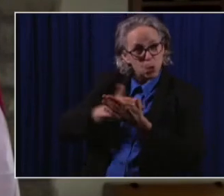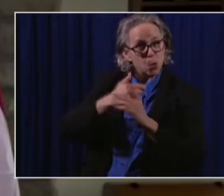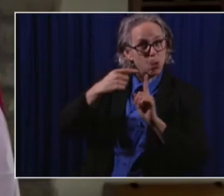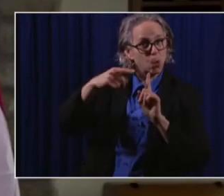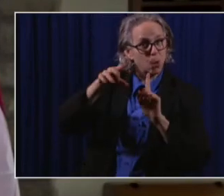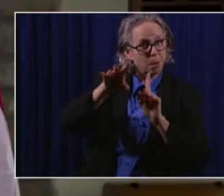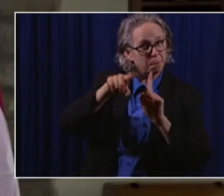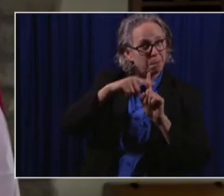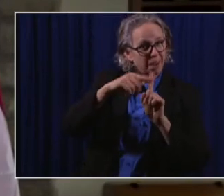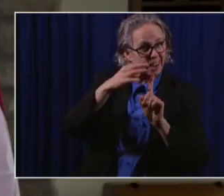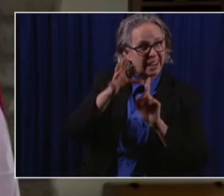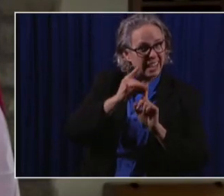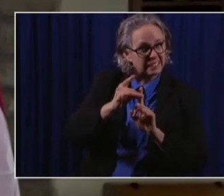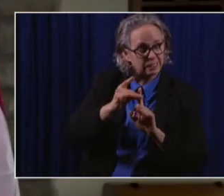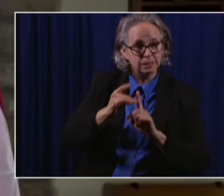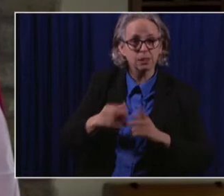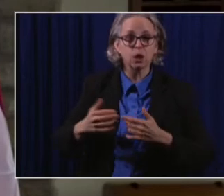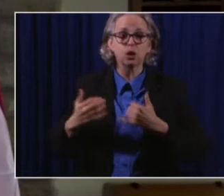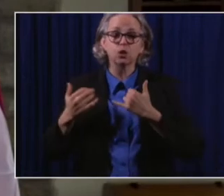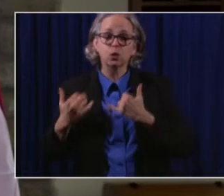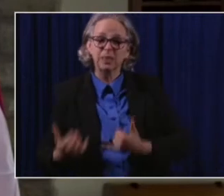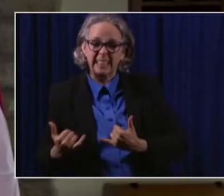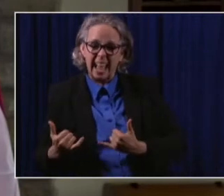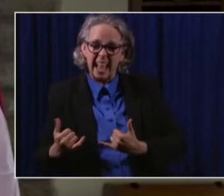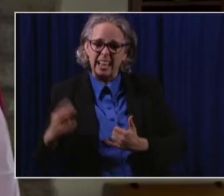Today, we are reporting